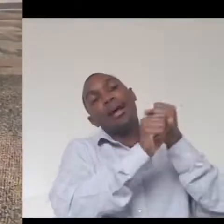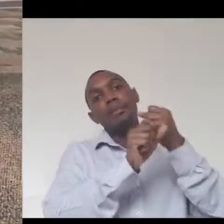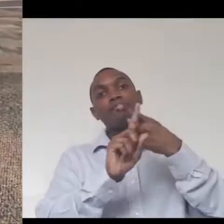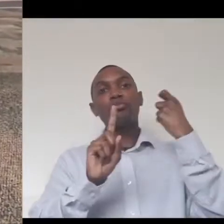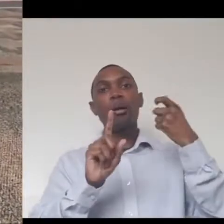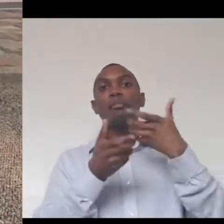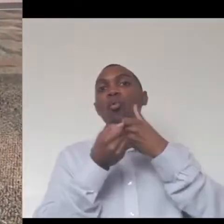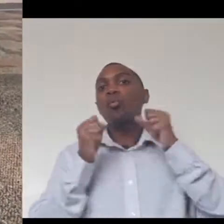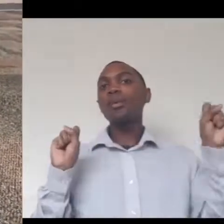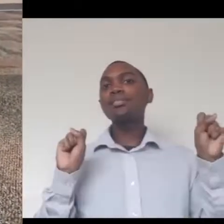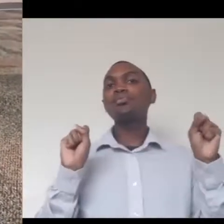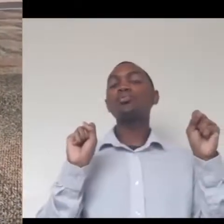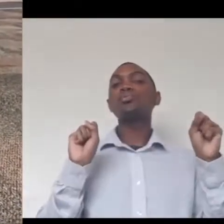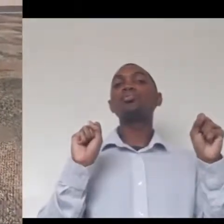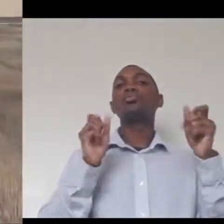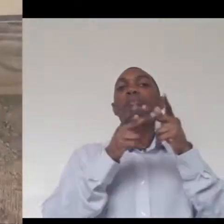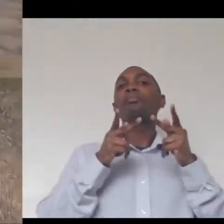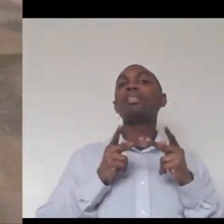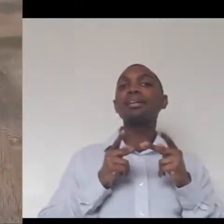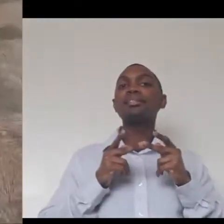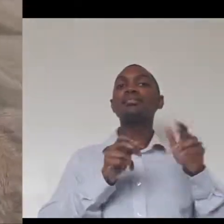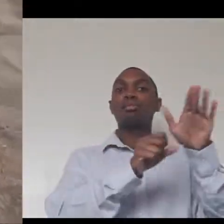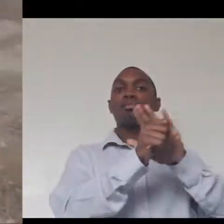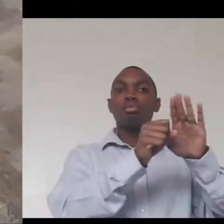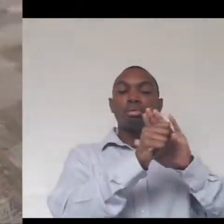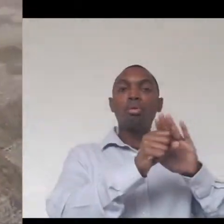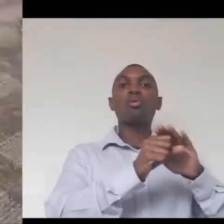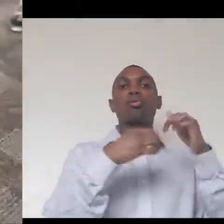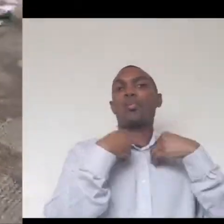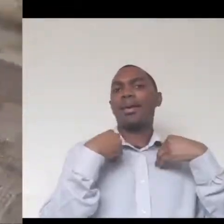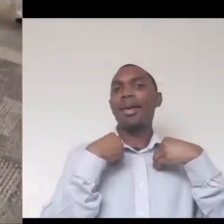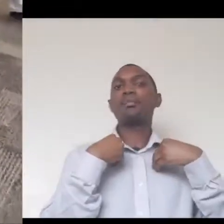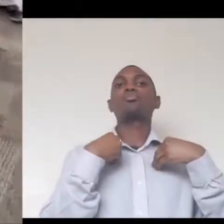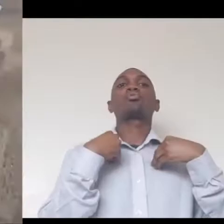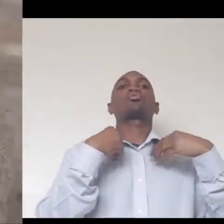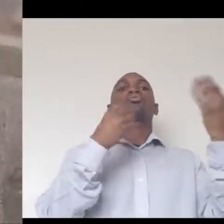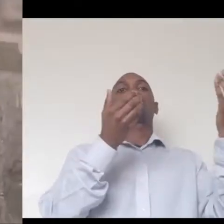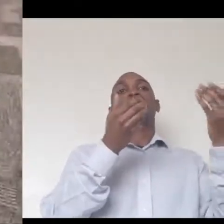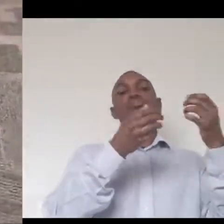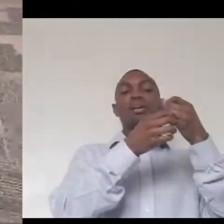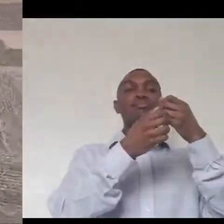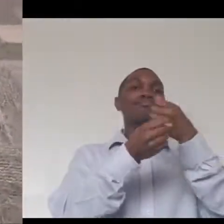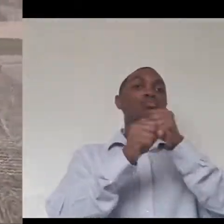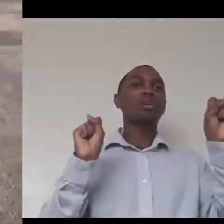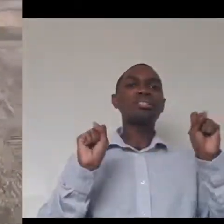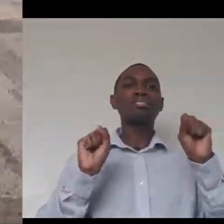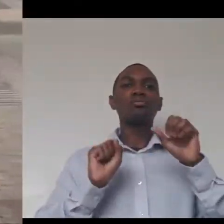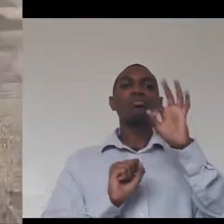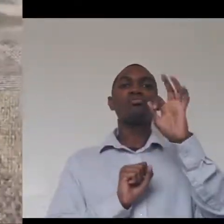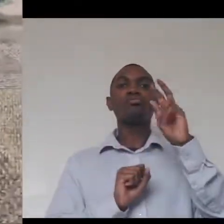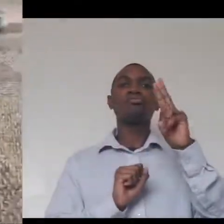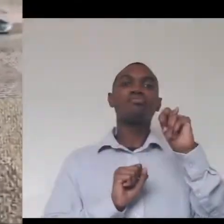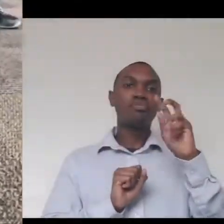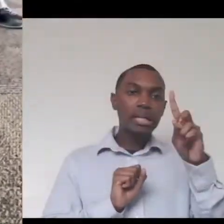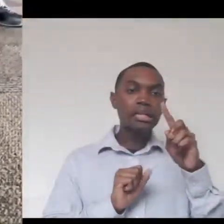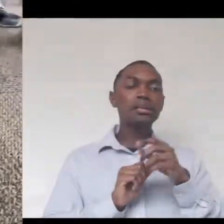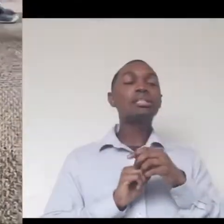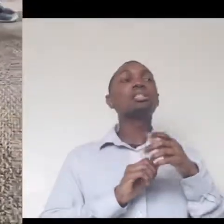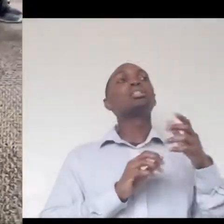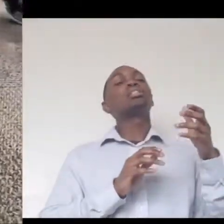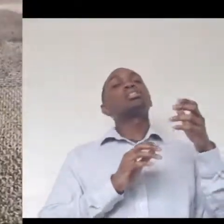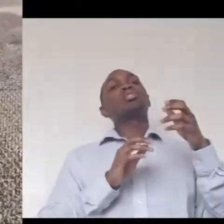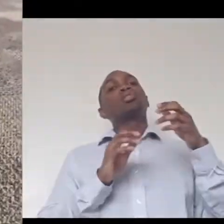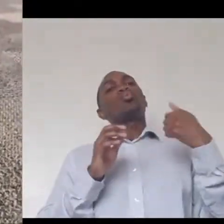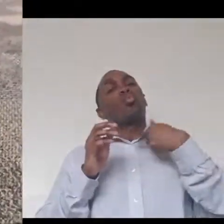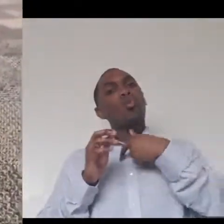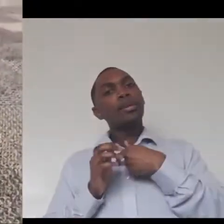him from the local animal rescue fund, which is out in Amelia Township. And we were really looking for